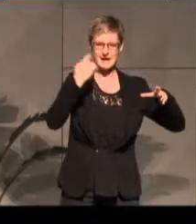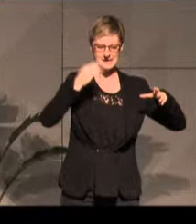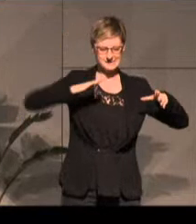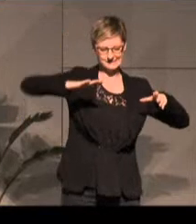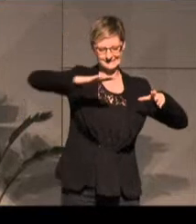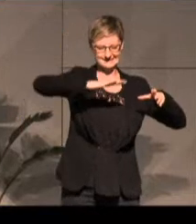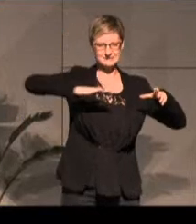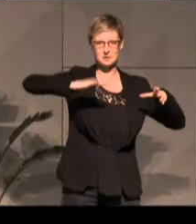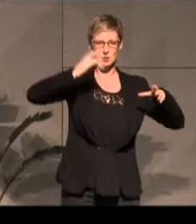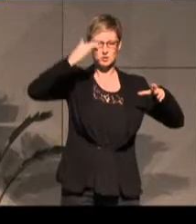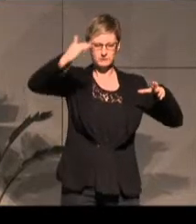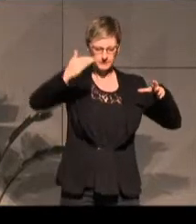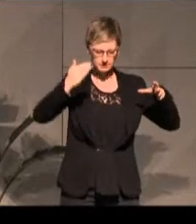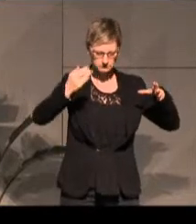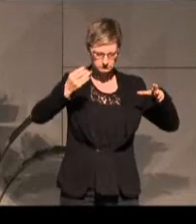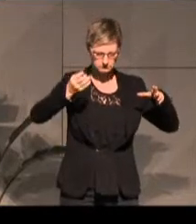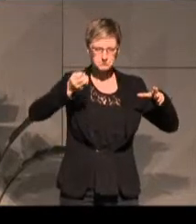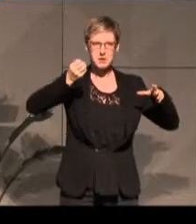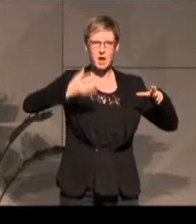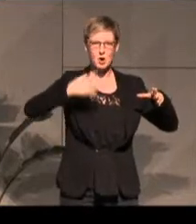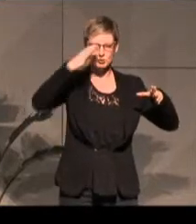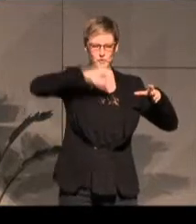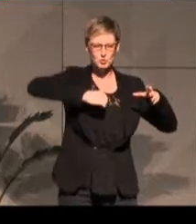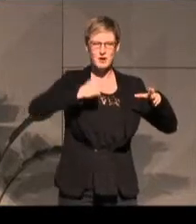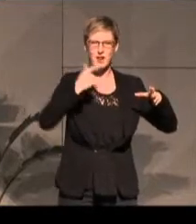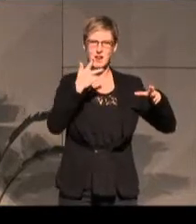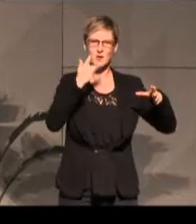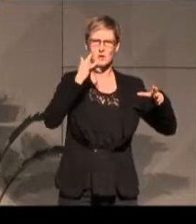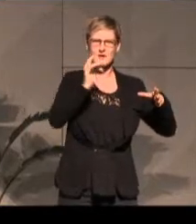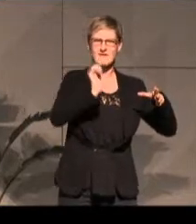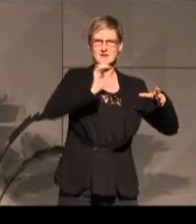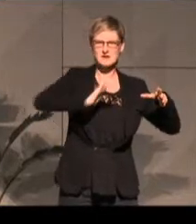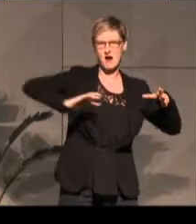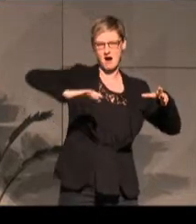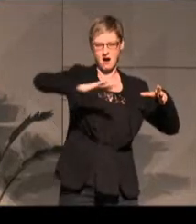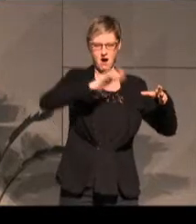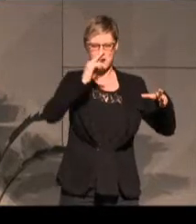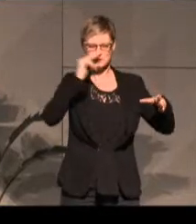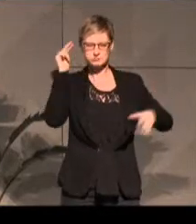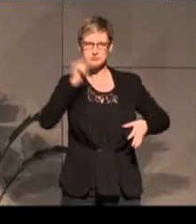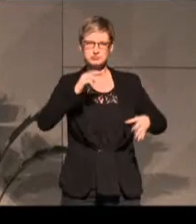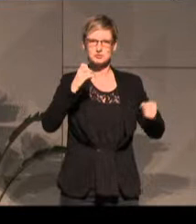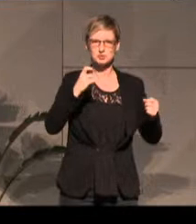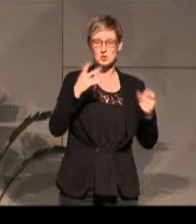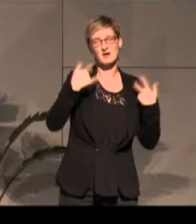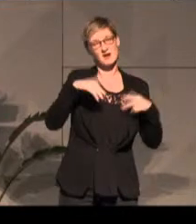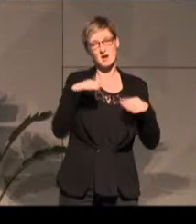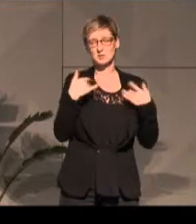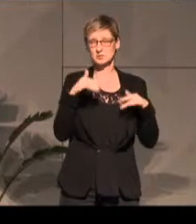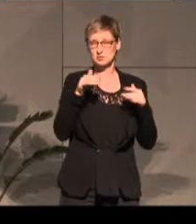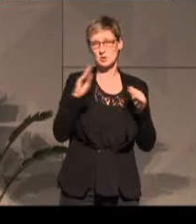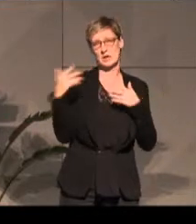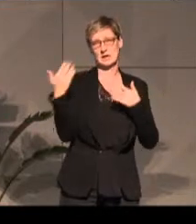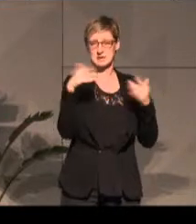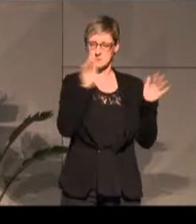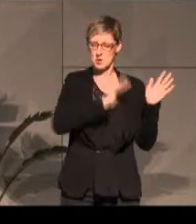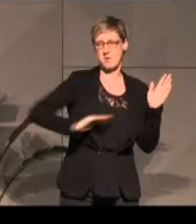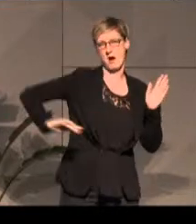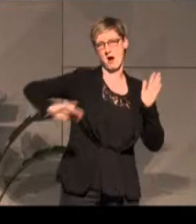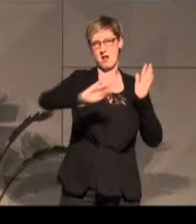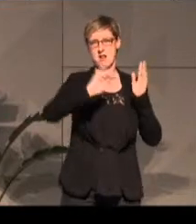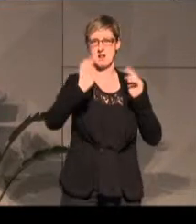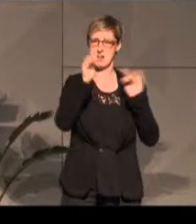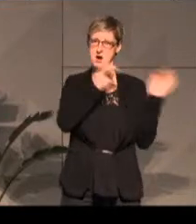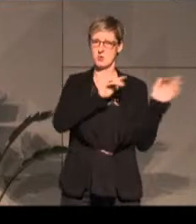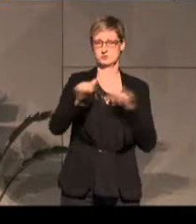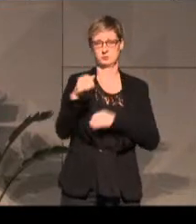if we used to look at the Earth from space, then where we used to see a white cap on the North Pole, we would see a